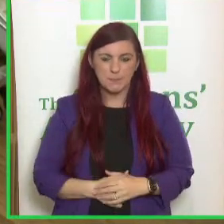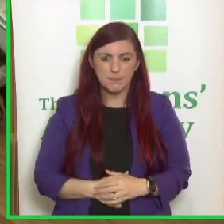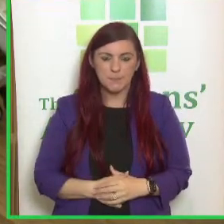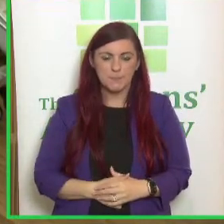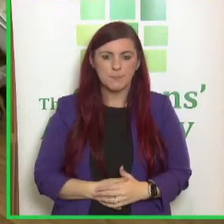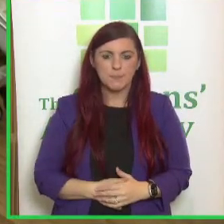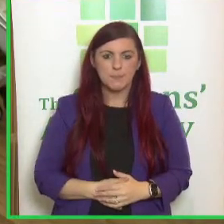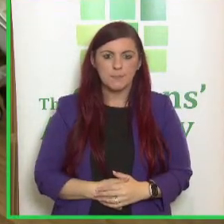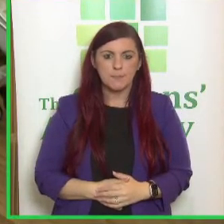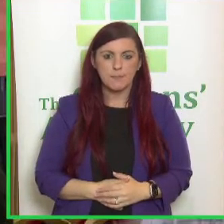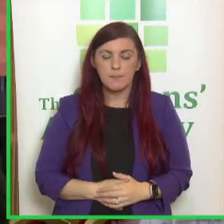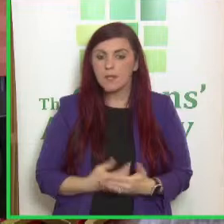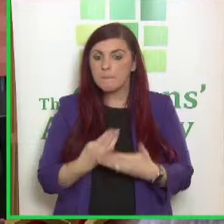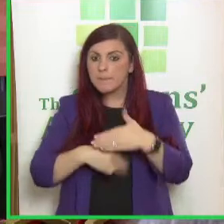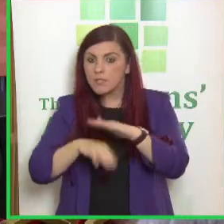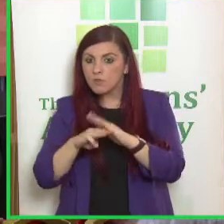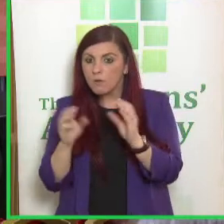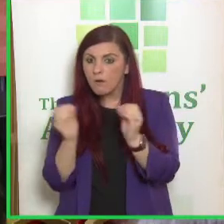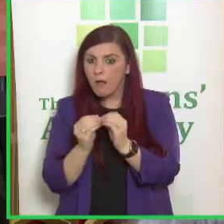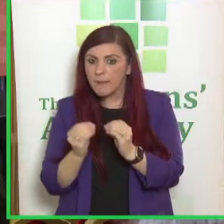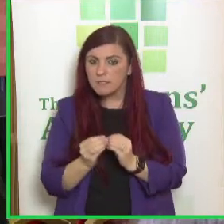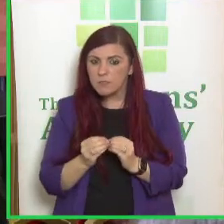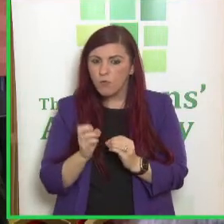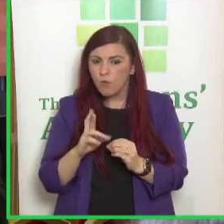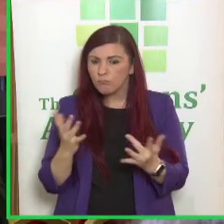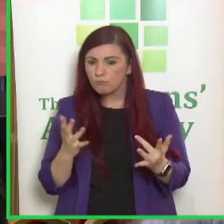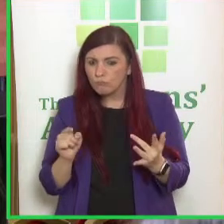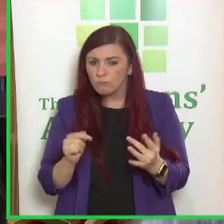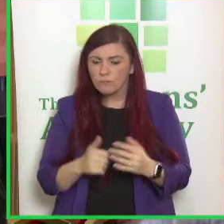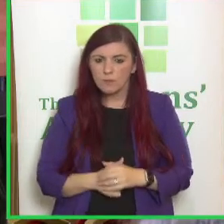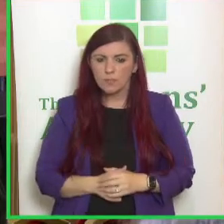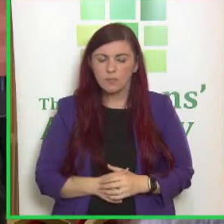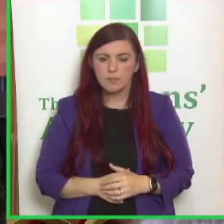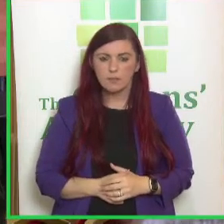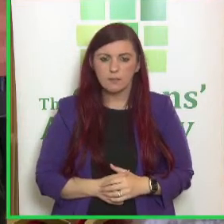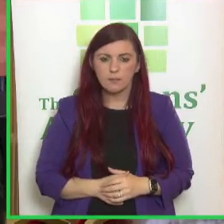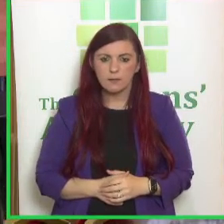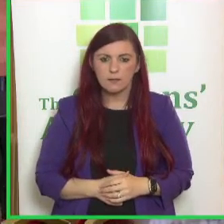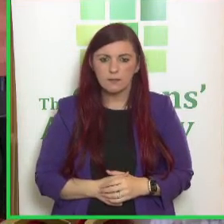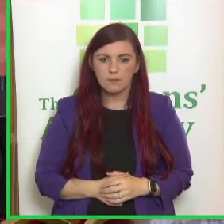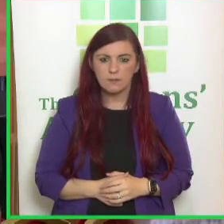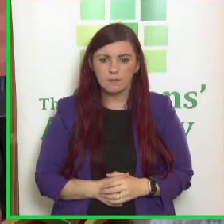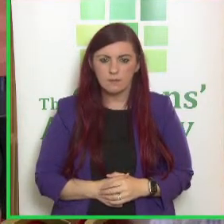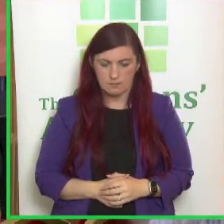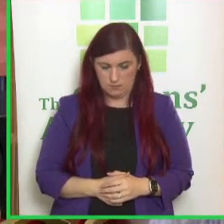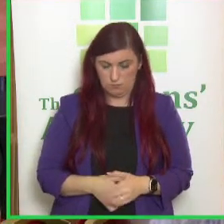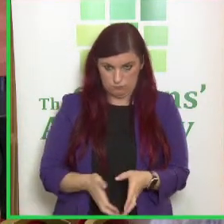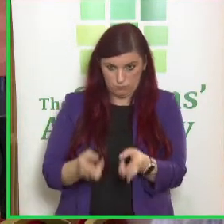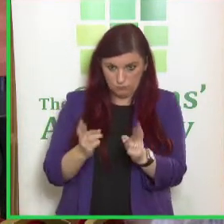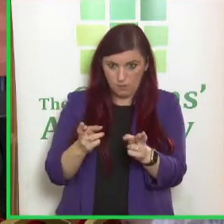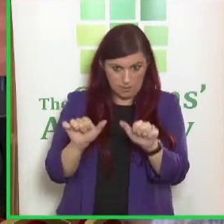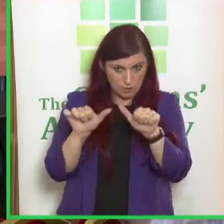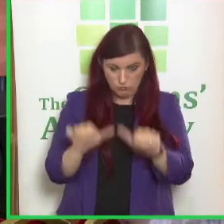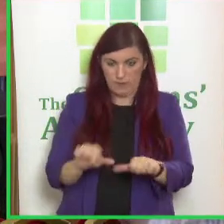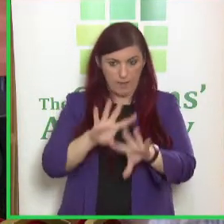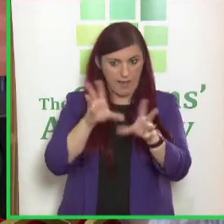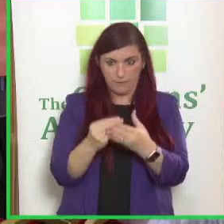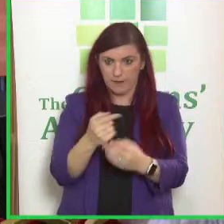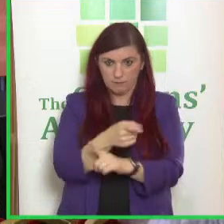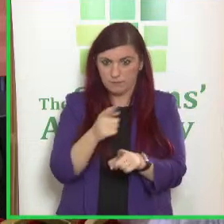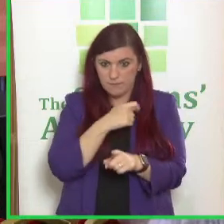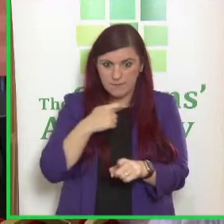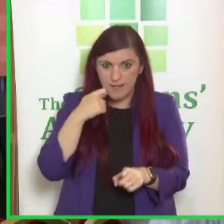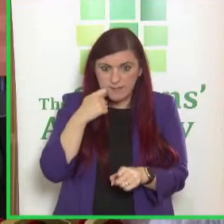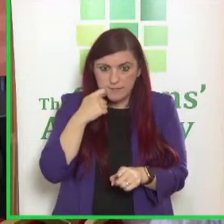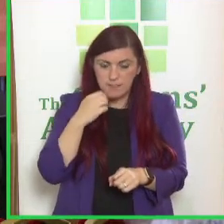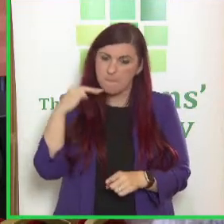Minister, do you want to make any comments? Or I know they're just general comments, but just, I suppose I get the urgency here, absolutely, and I agree with everything that has been said. It's important we